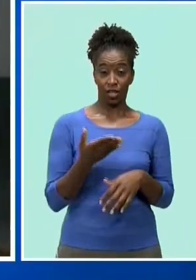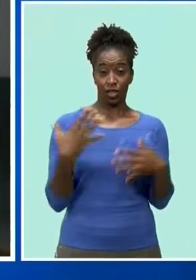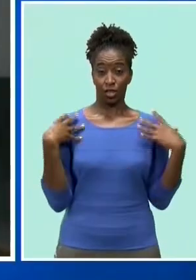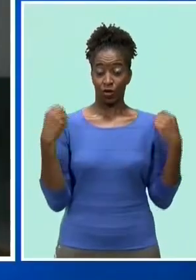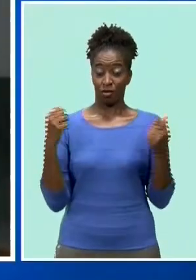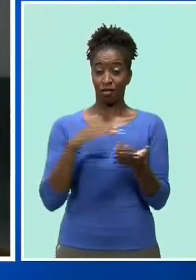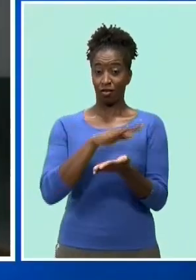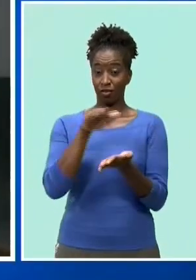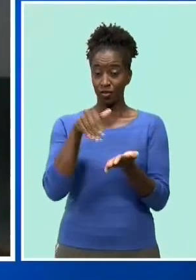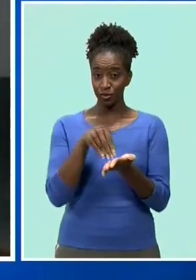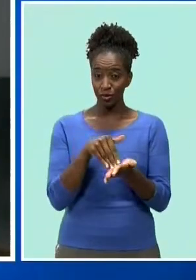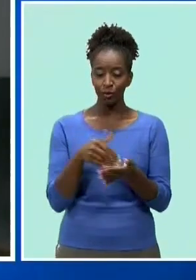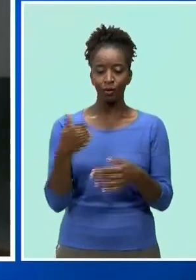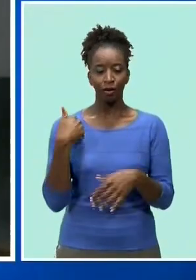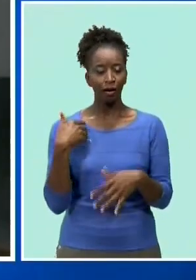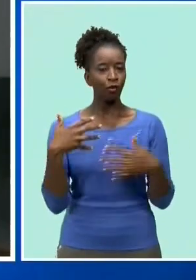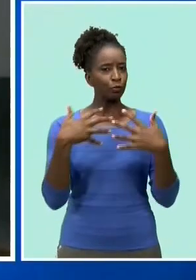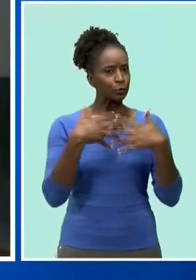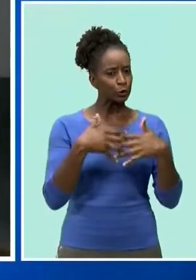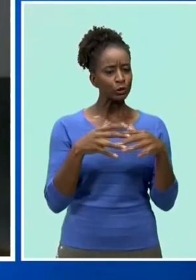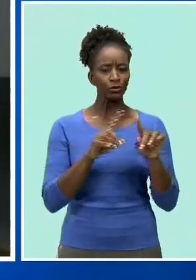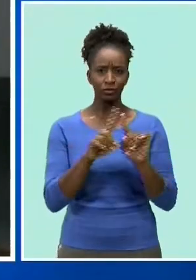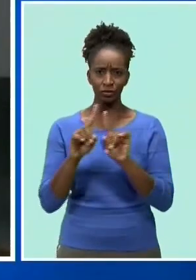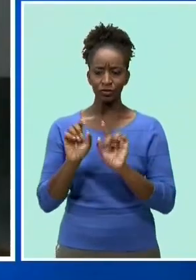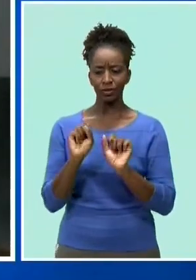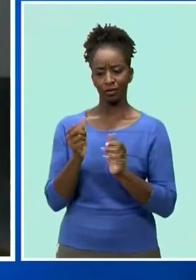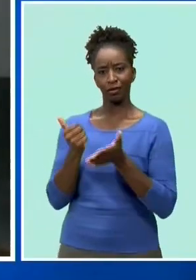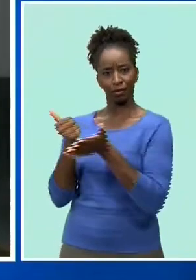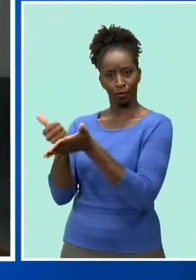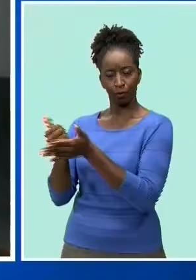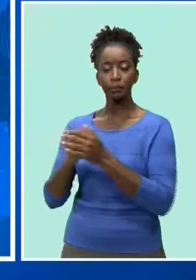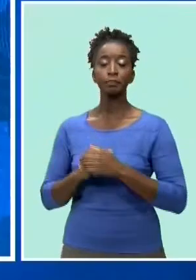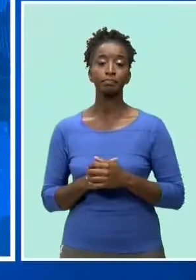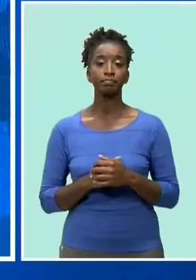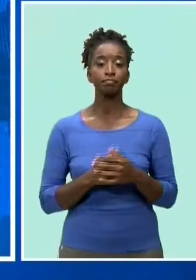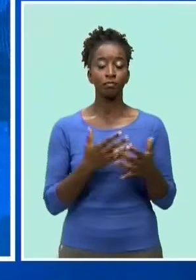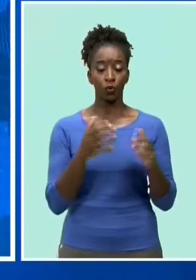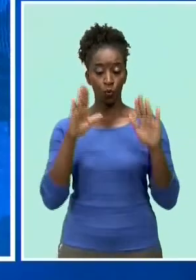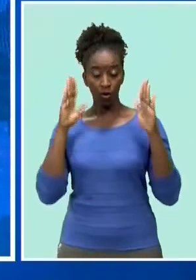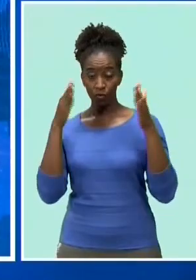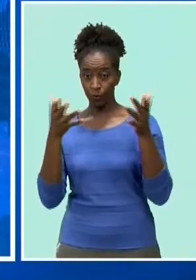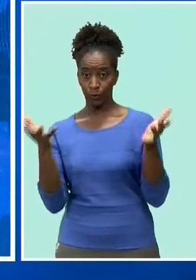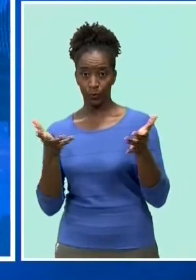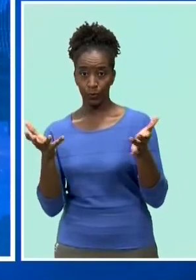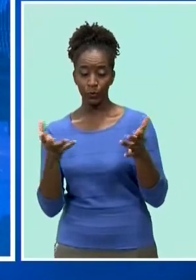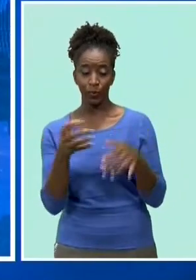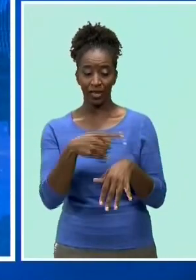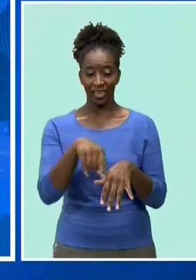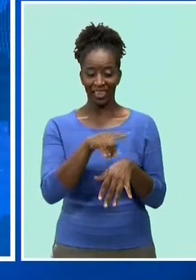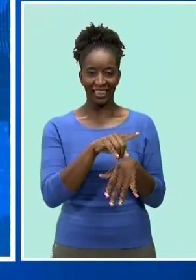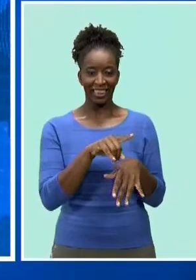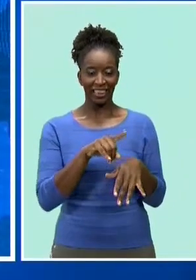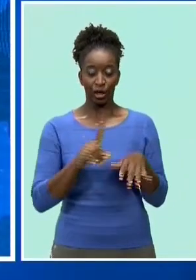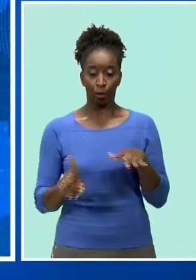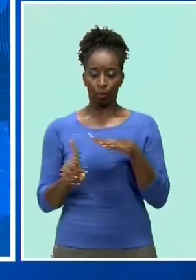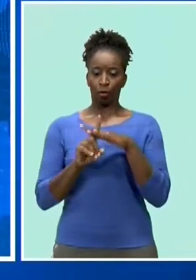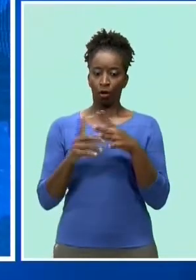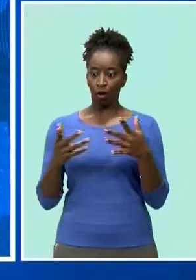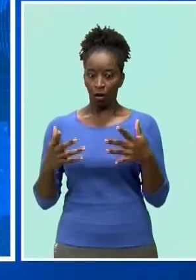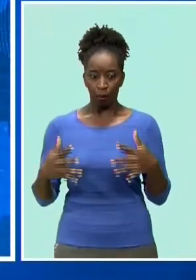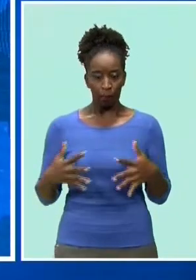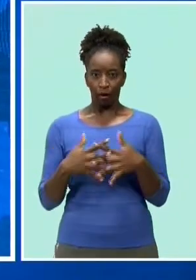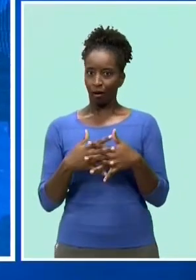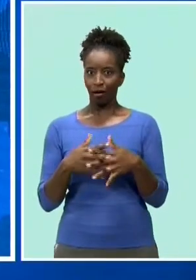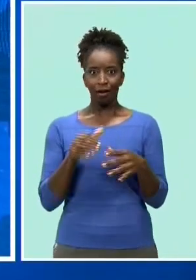they would use. To address the issue of unplanned pregnancy, the minister said her ministry is ensuring that health facilities are